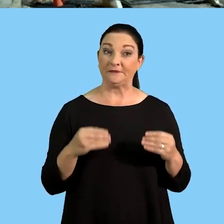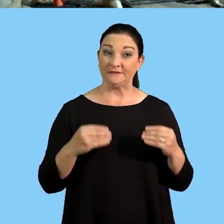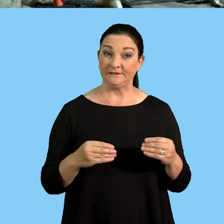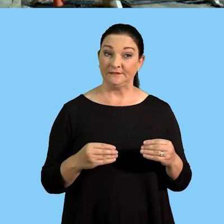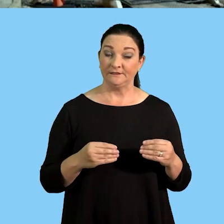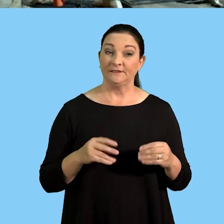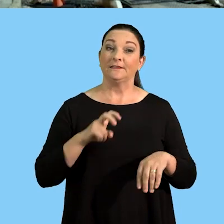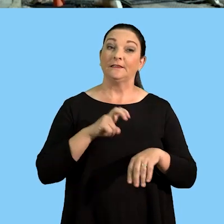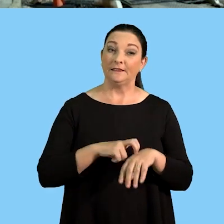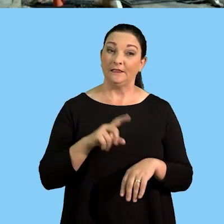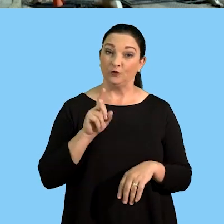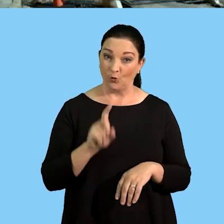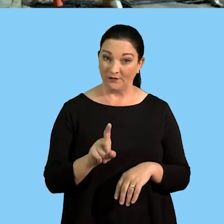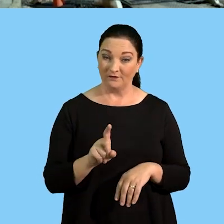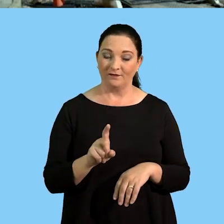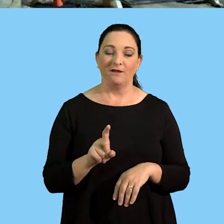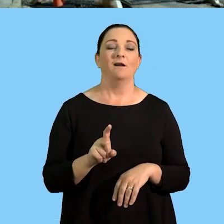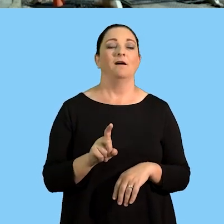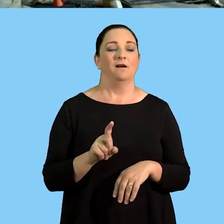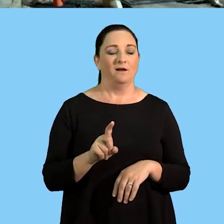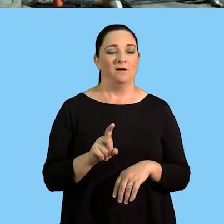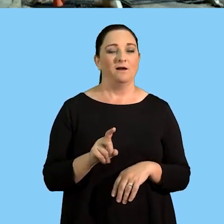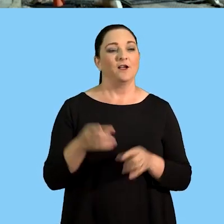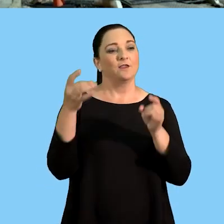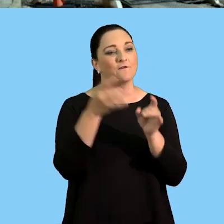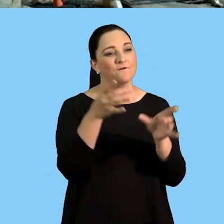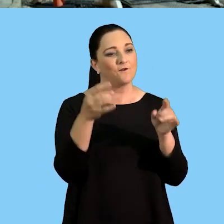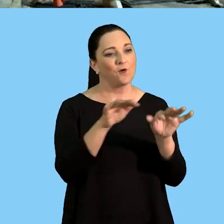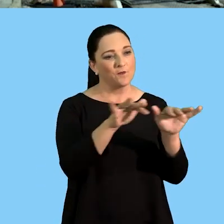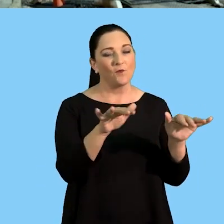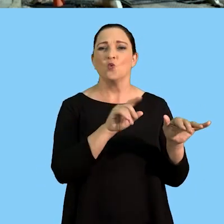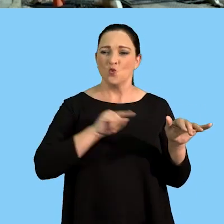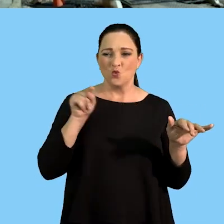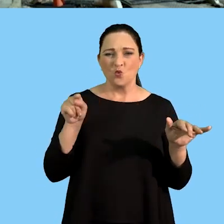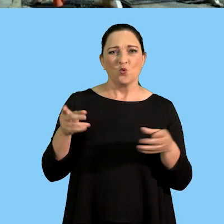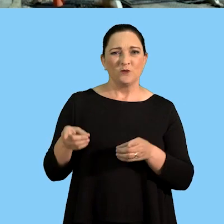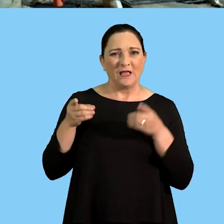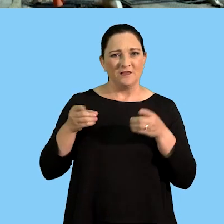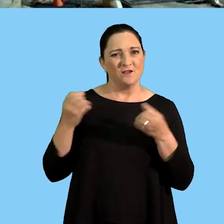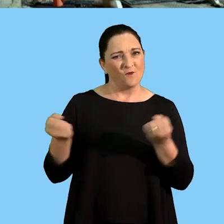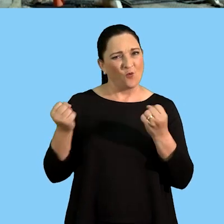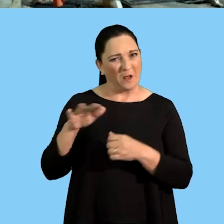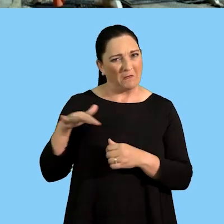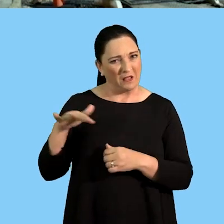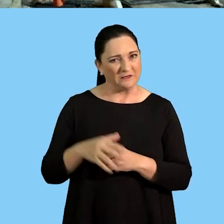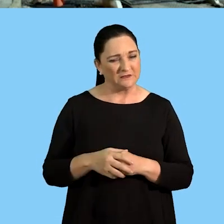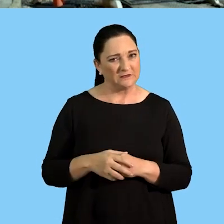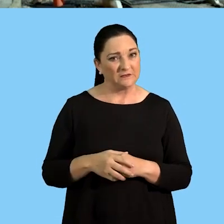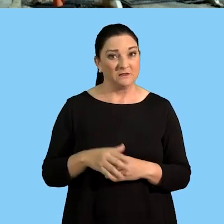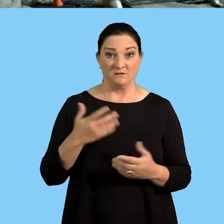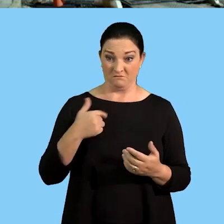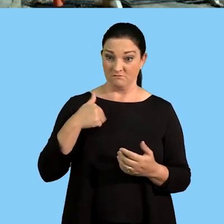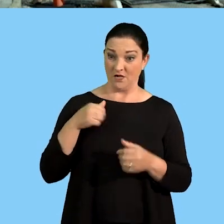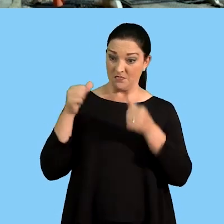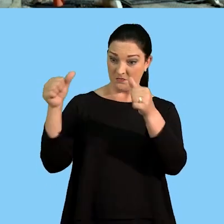The business should also inform their employees of any dangers in the workplace. So in as much as I